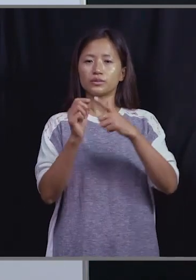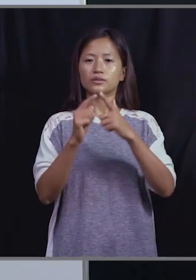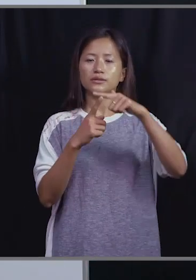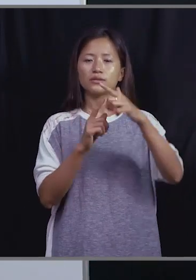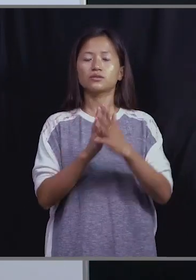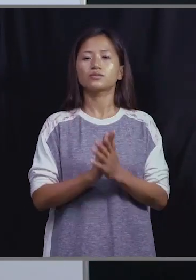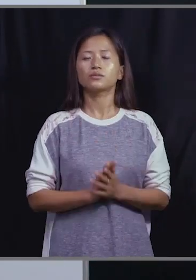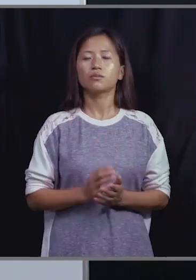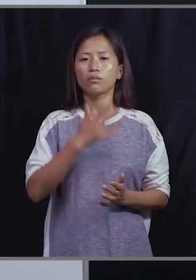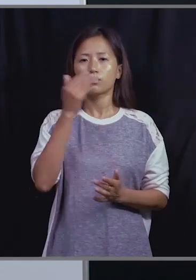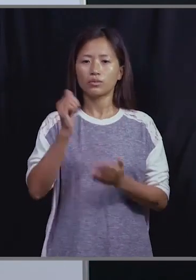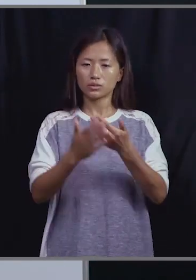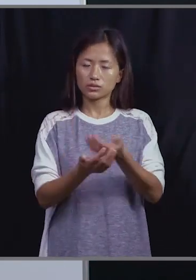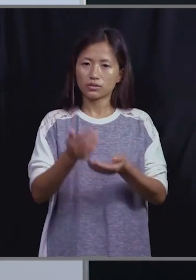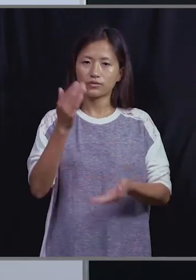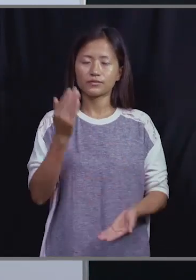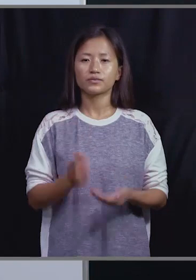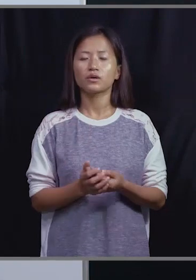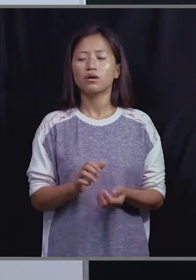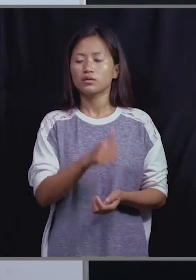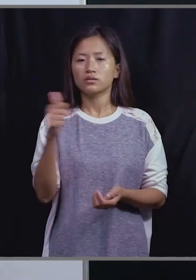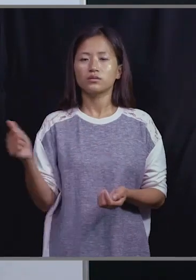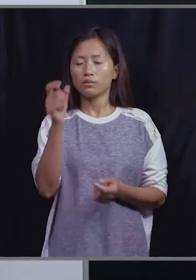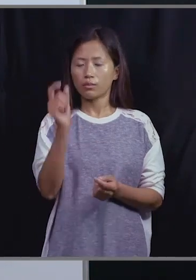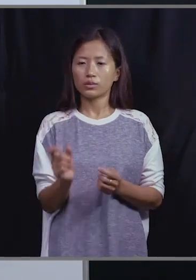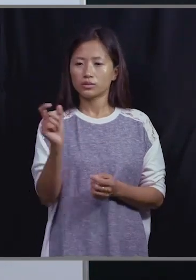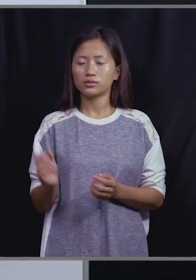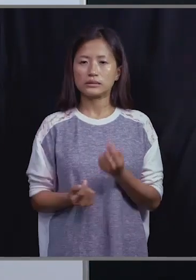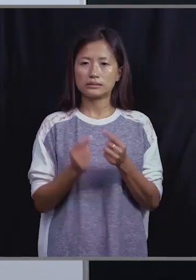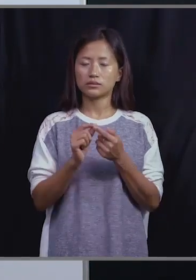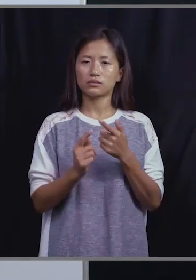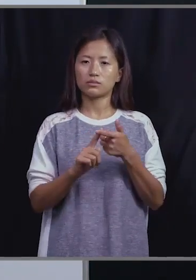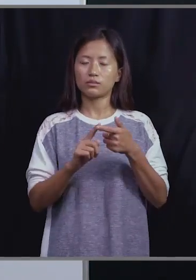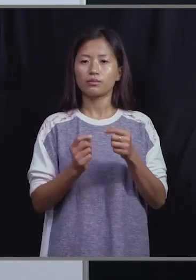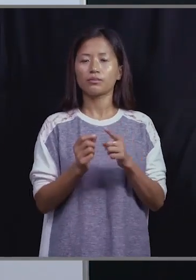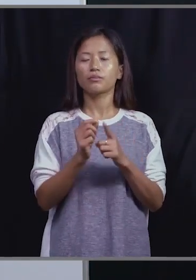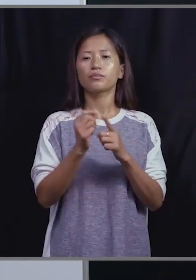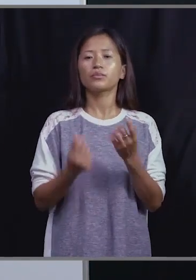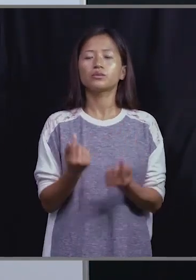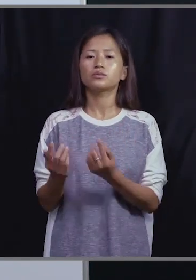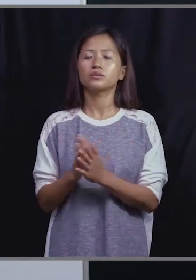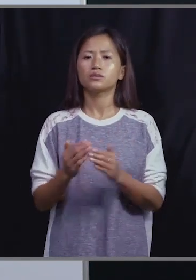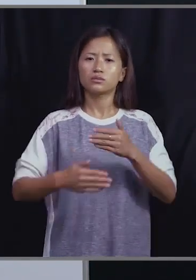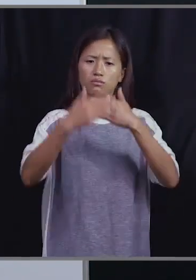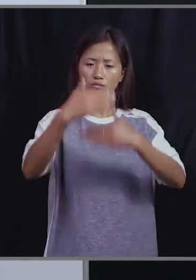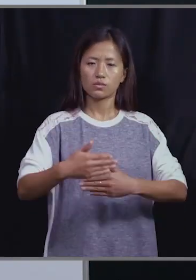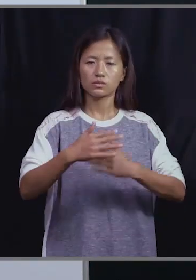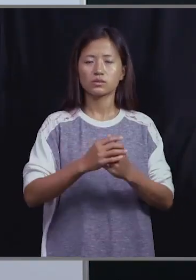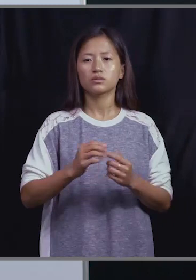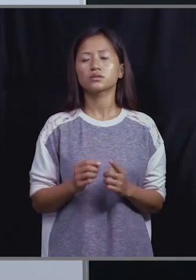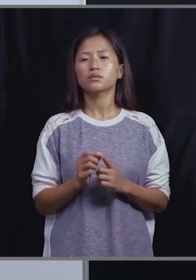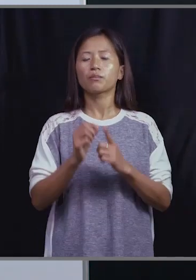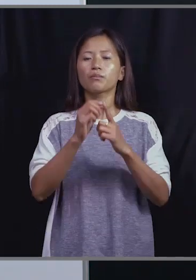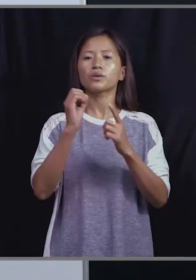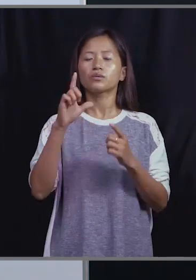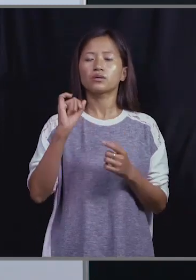of the political leaders, the other political leaders, they tried to block this policy. Why? Is because they want